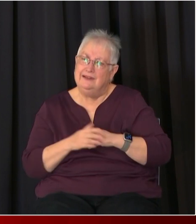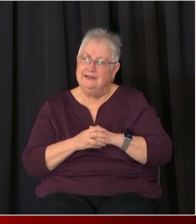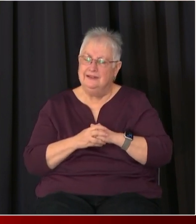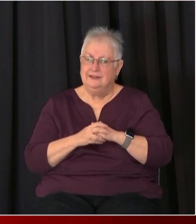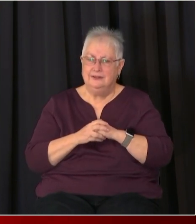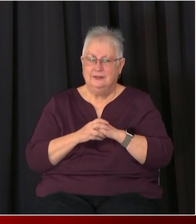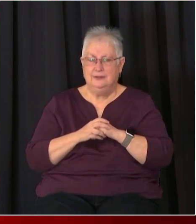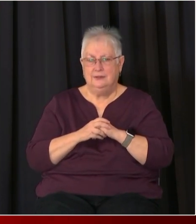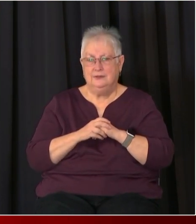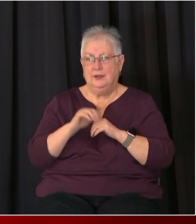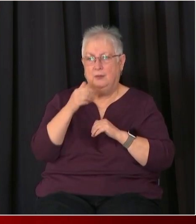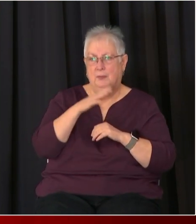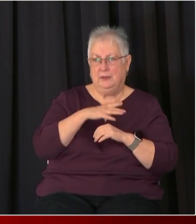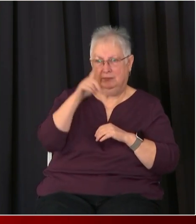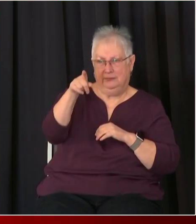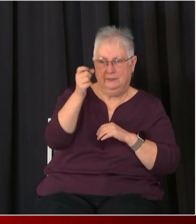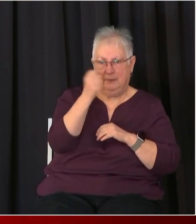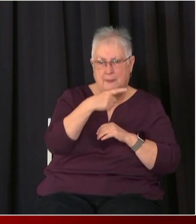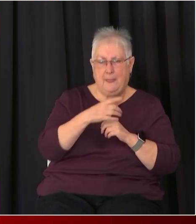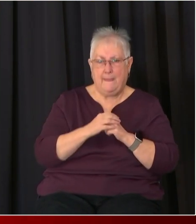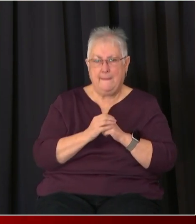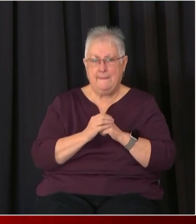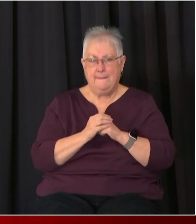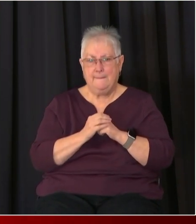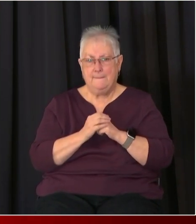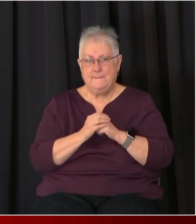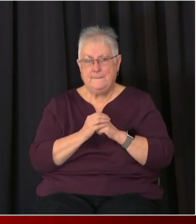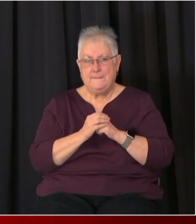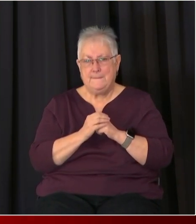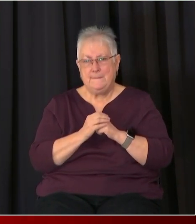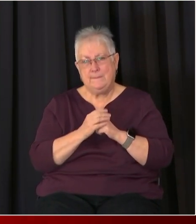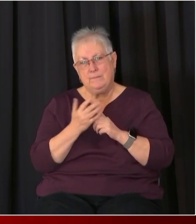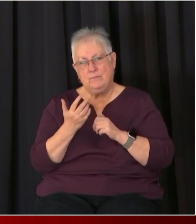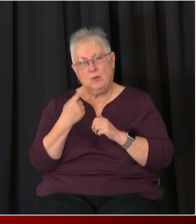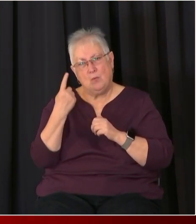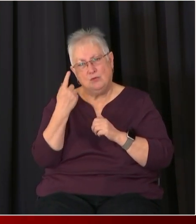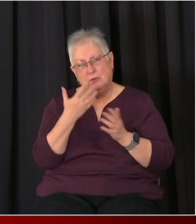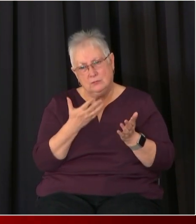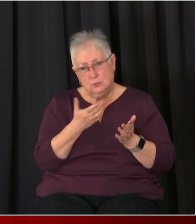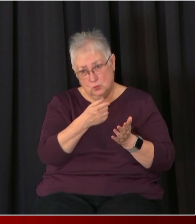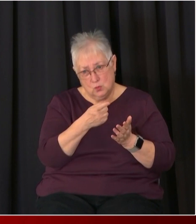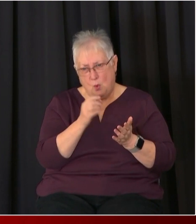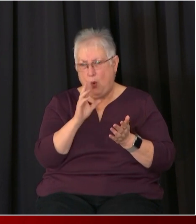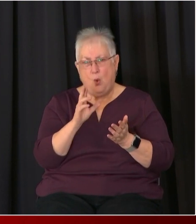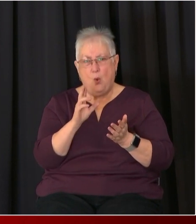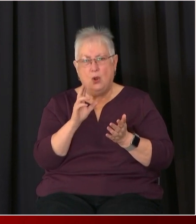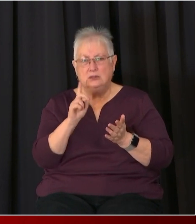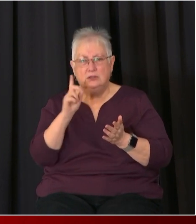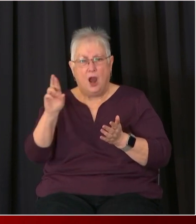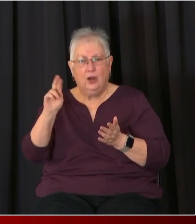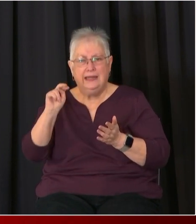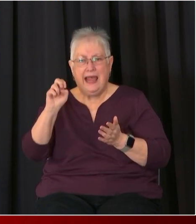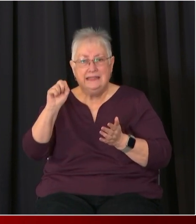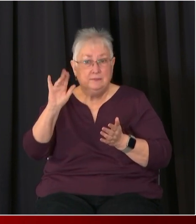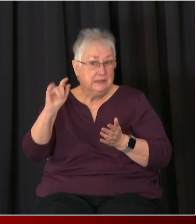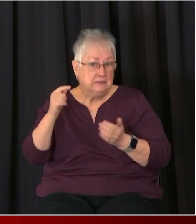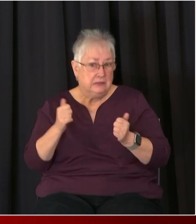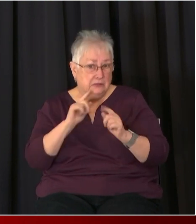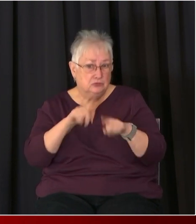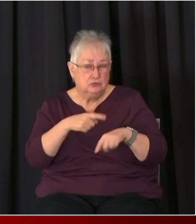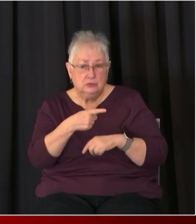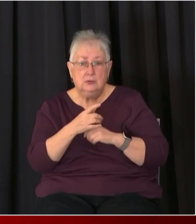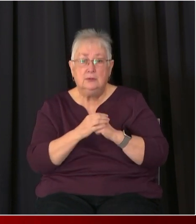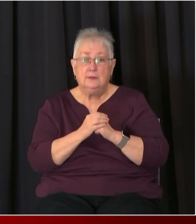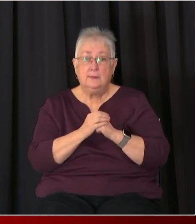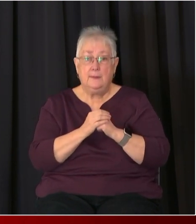targeted restrictions. And I was hoping you could tell us, or maybe Dr. Nesbitt could tell us more about that data. What is it that led you to conclude, for example, that